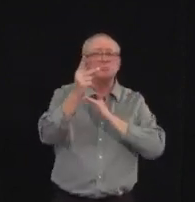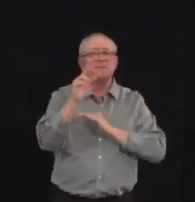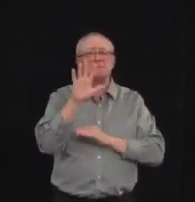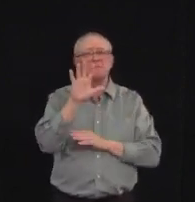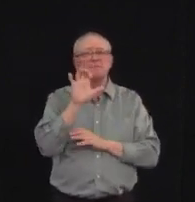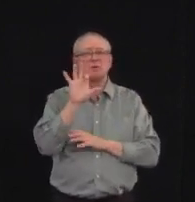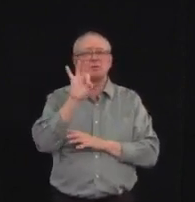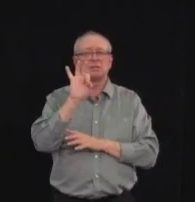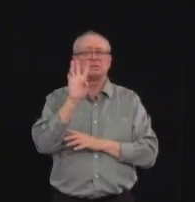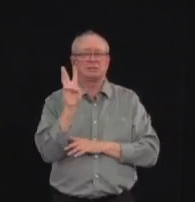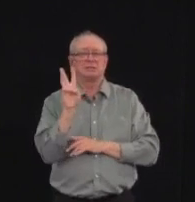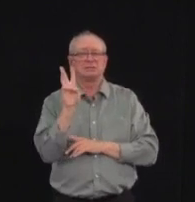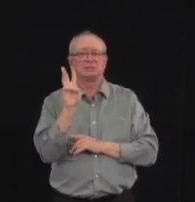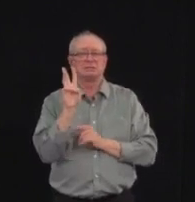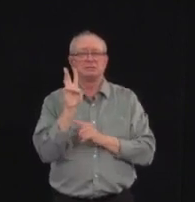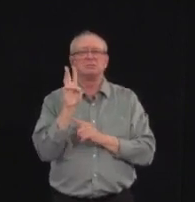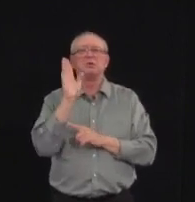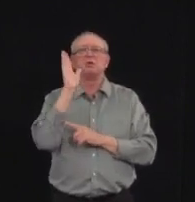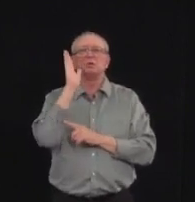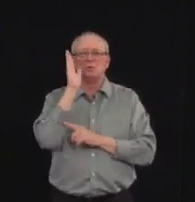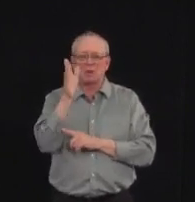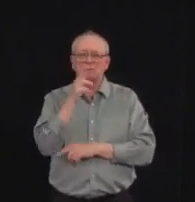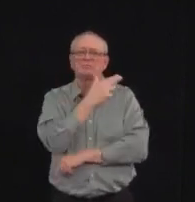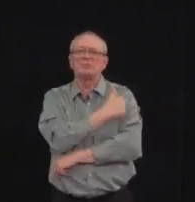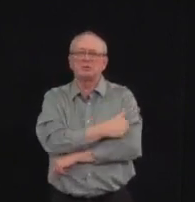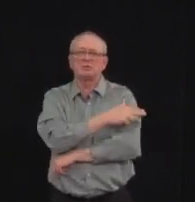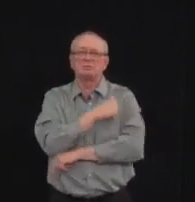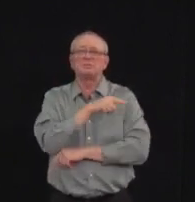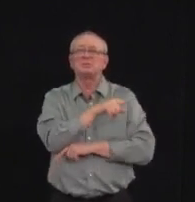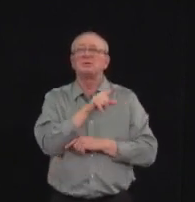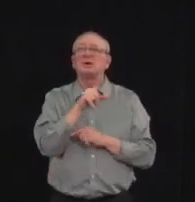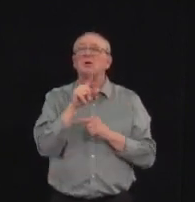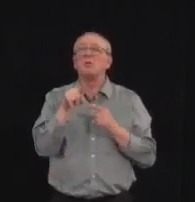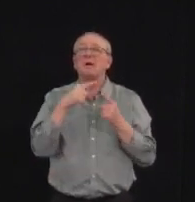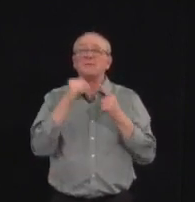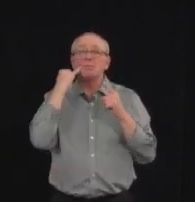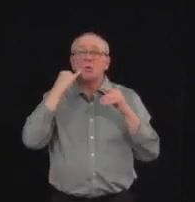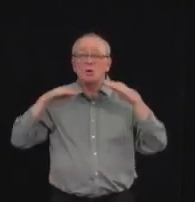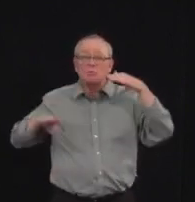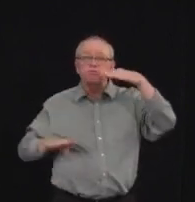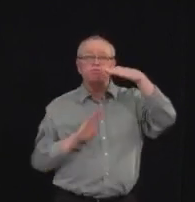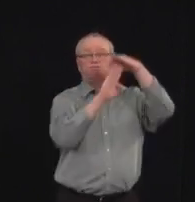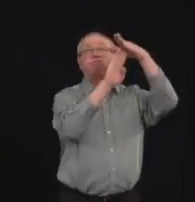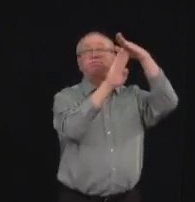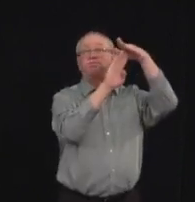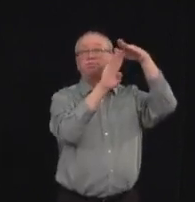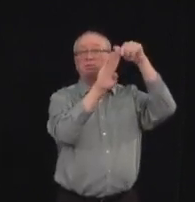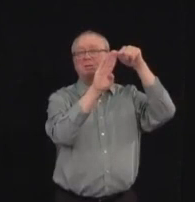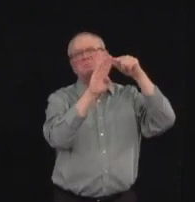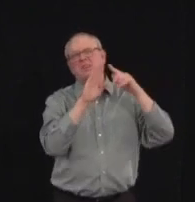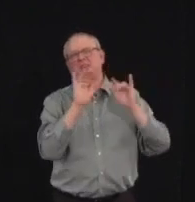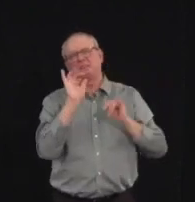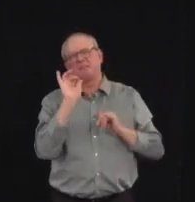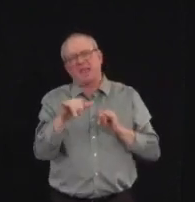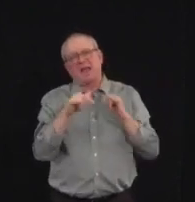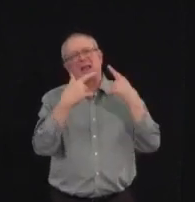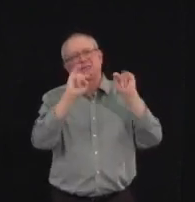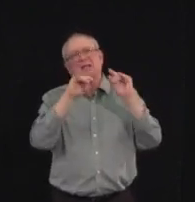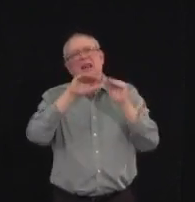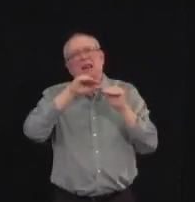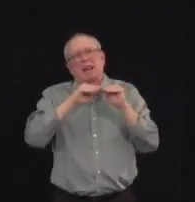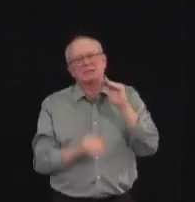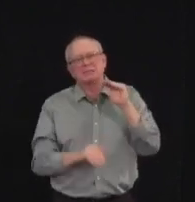virus reaches its peak. This is a reduction from the previous planning scenario, which suggested